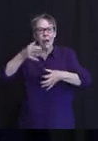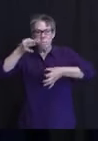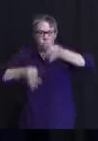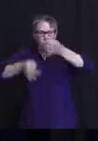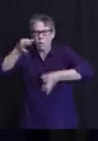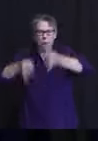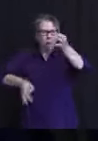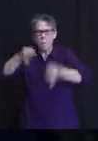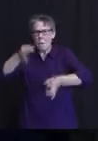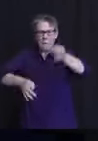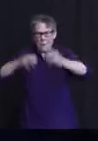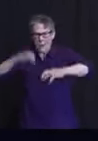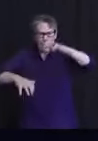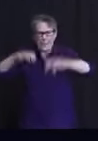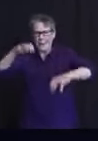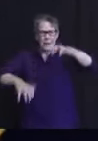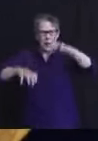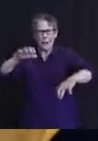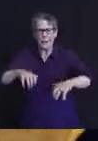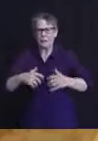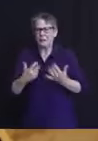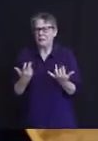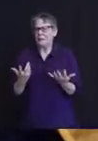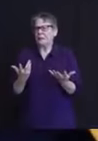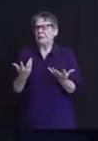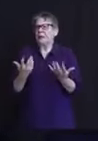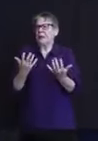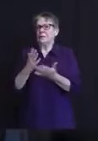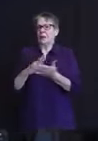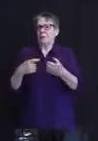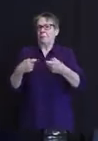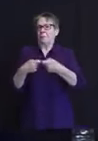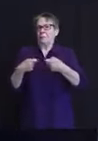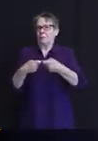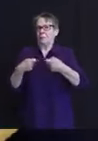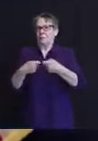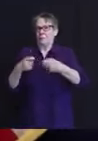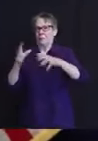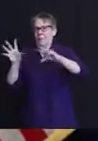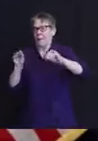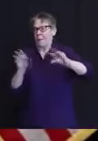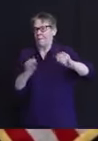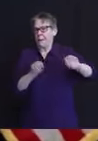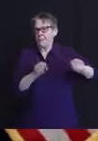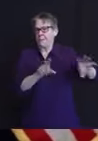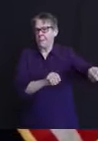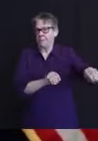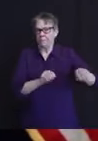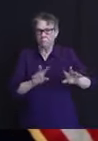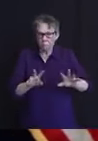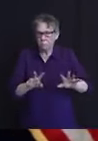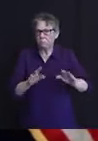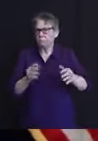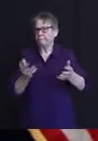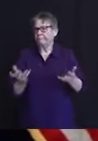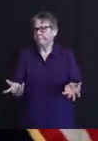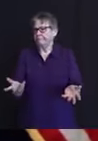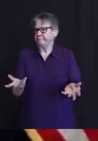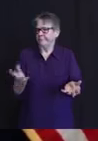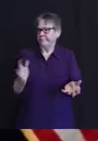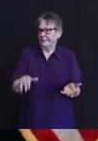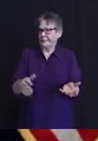state. Governor? Pat, thank you. I got some pictures texted to me by Congressman Van Drew and the Wildwood